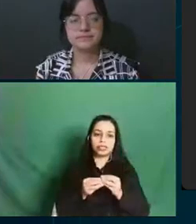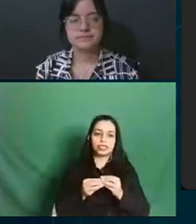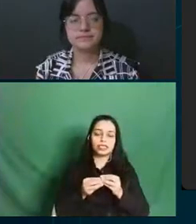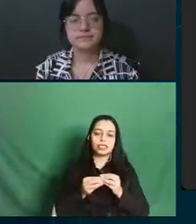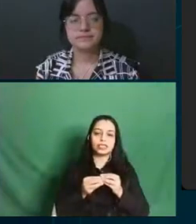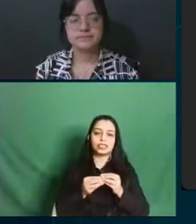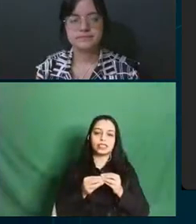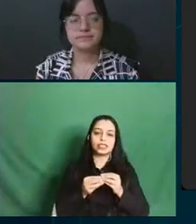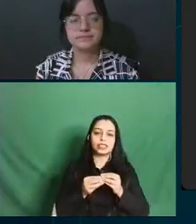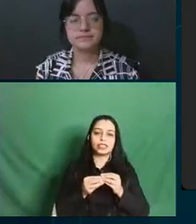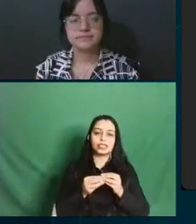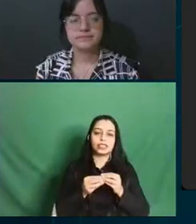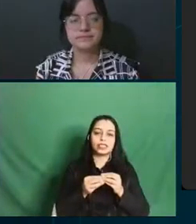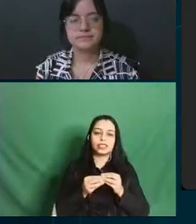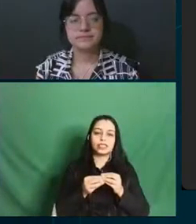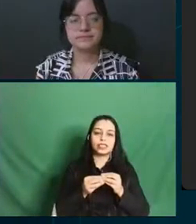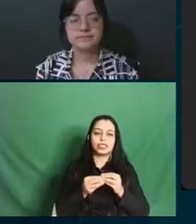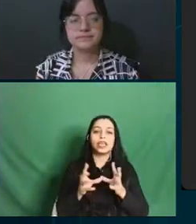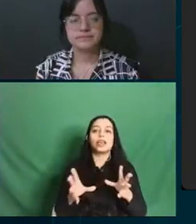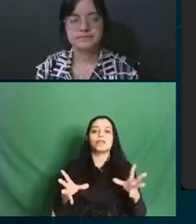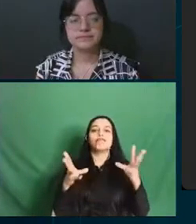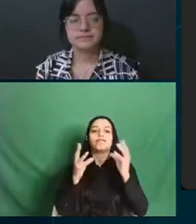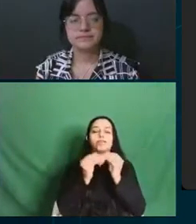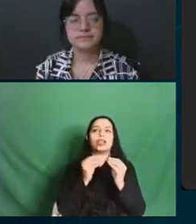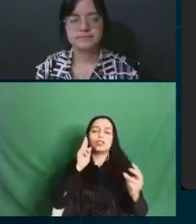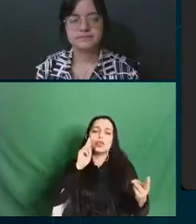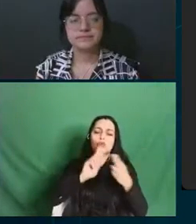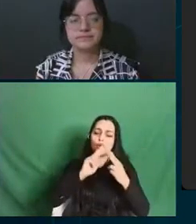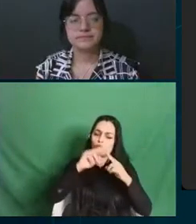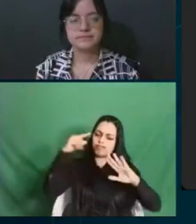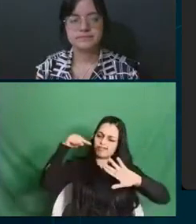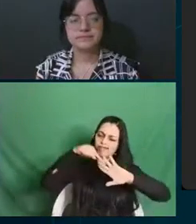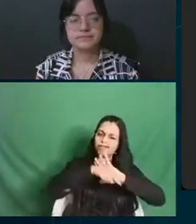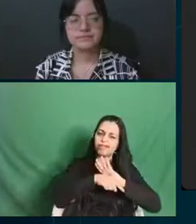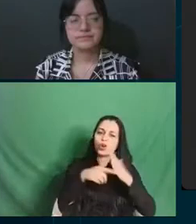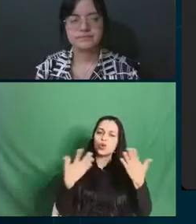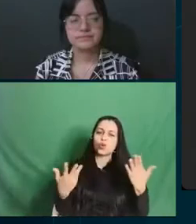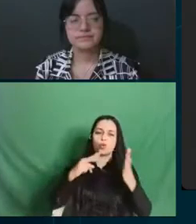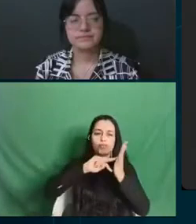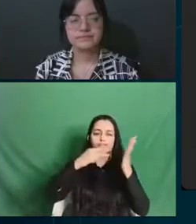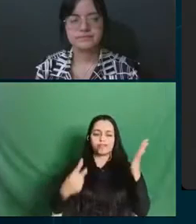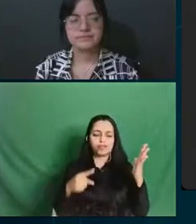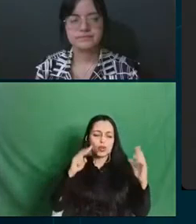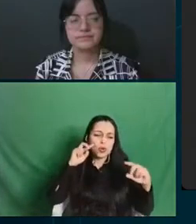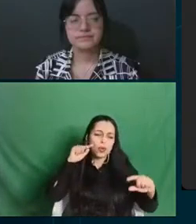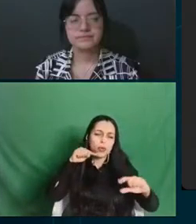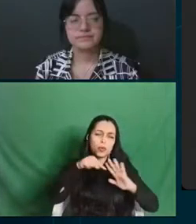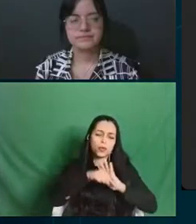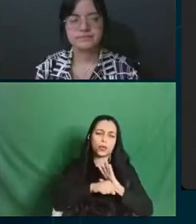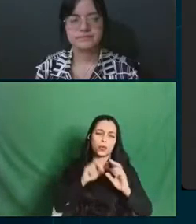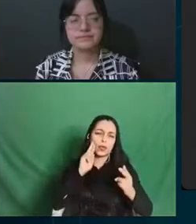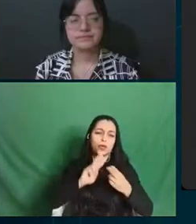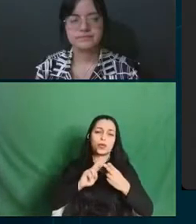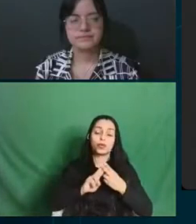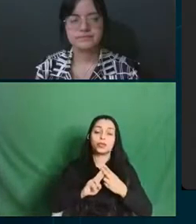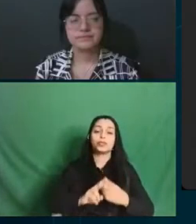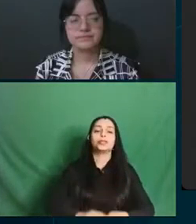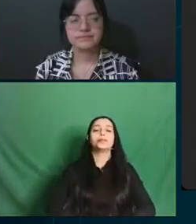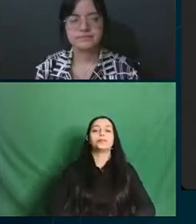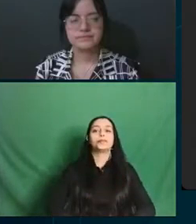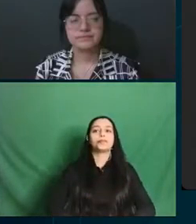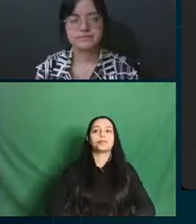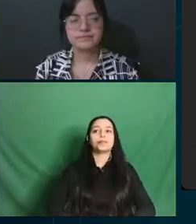what I would warn against is to outsource this to consultants, because most of the challenge that exists in the world today is